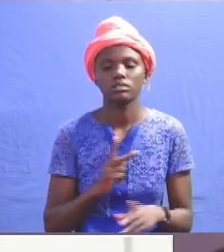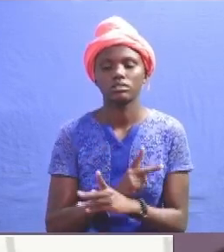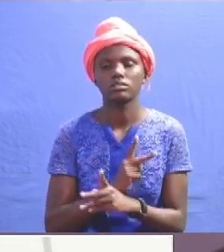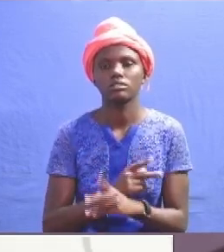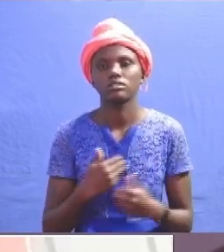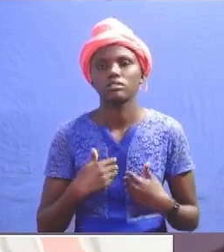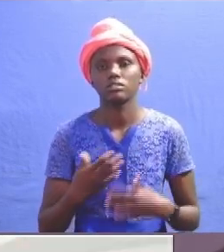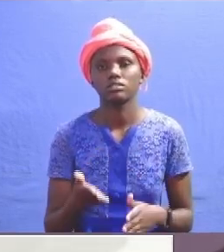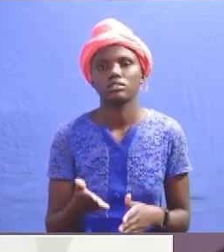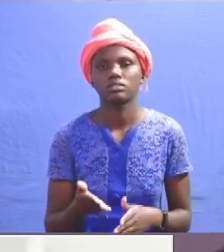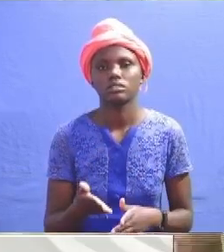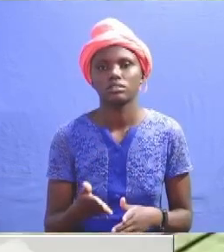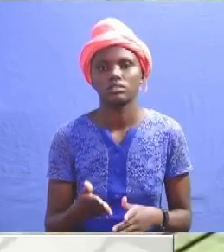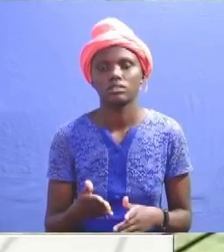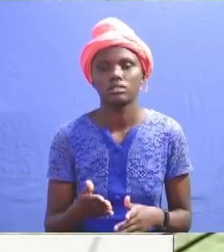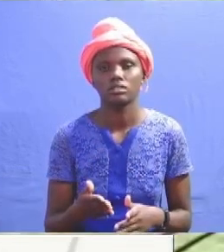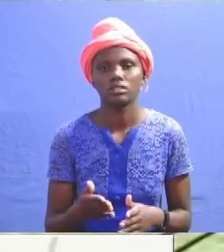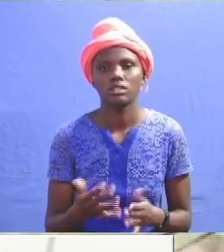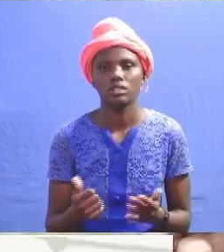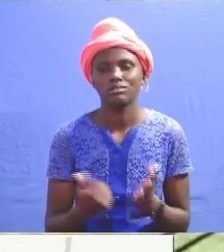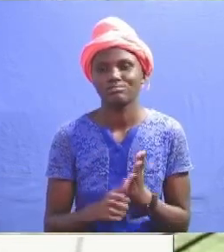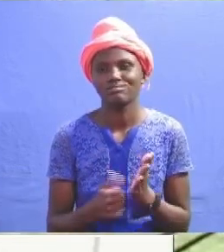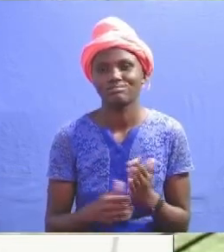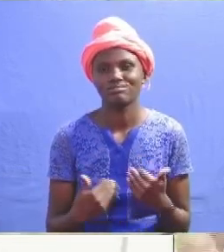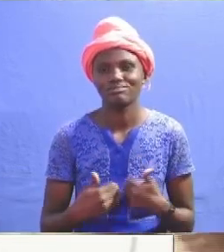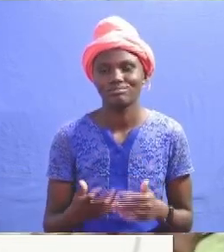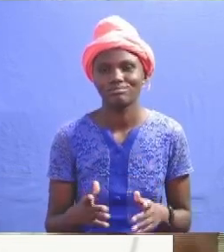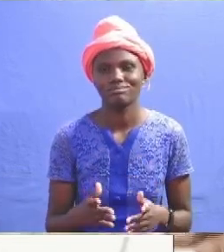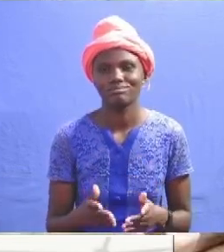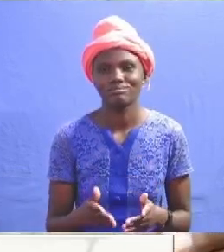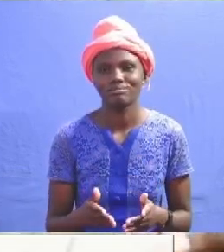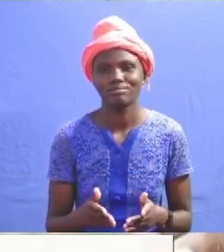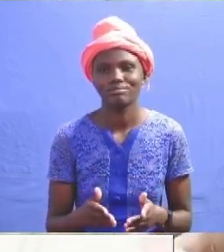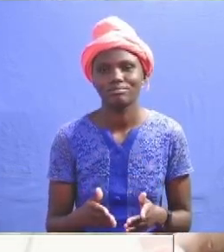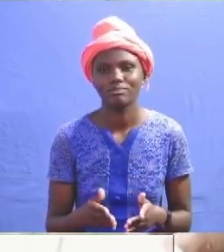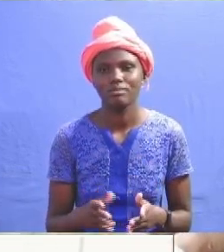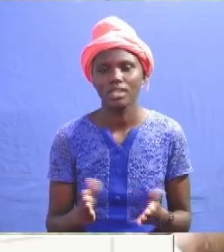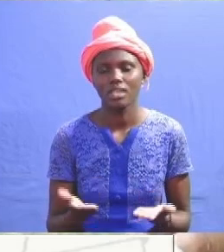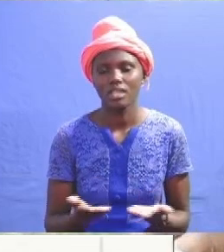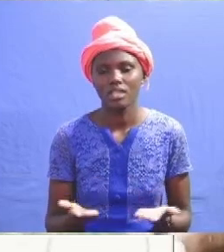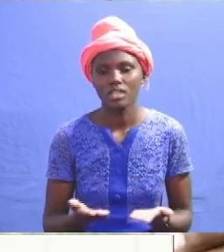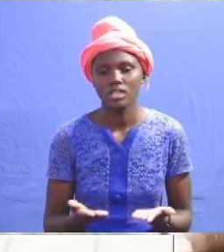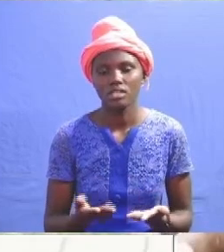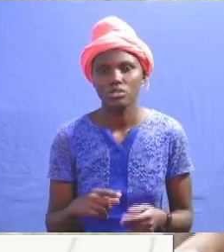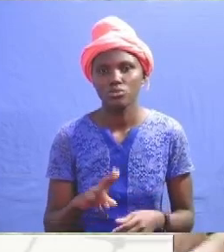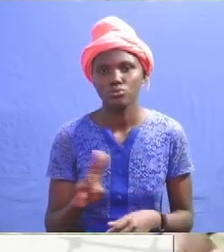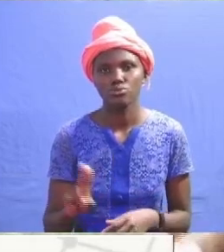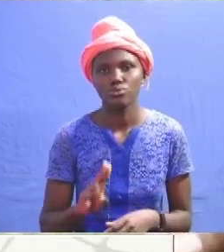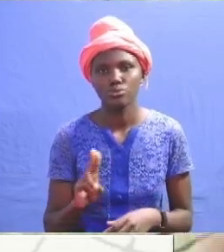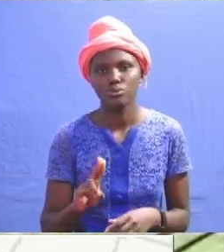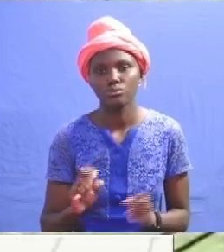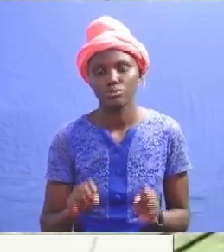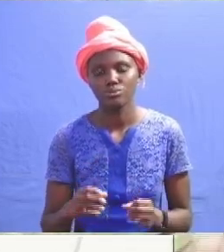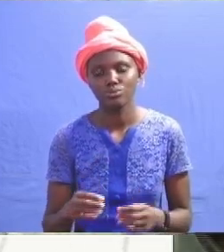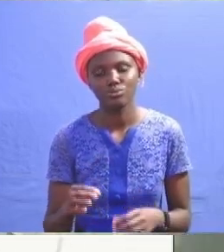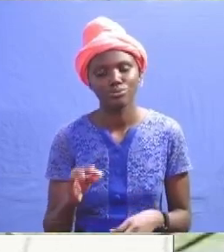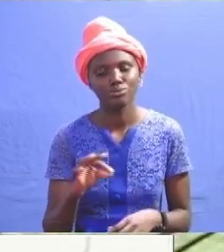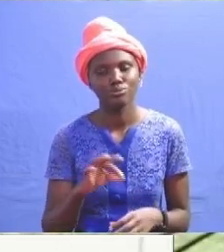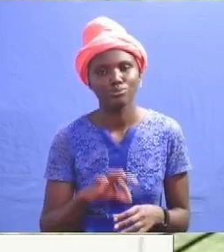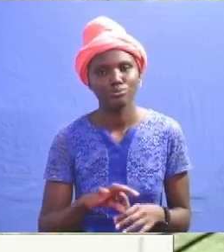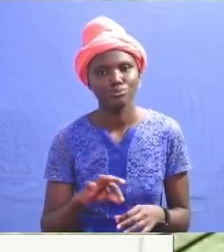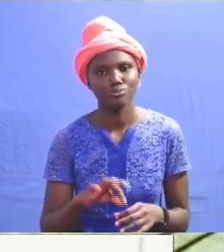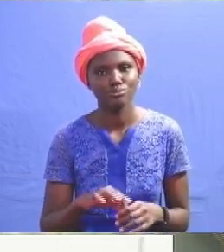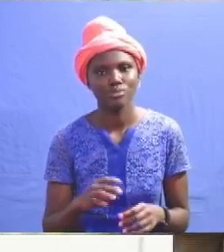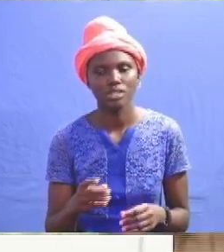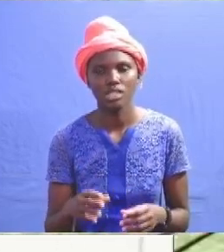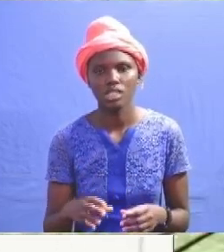all GMO matters. I don't know. The problem is that anything that we're using is perceived to be